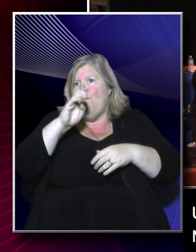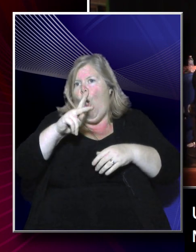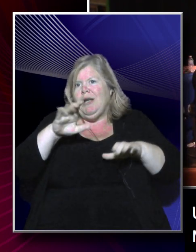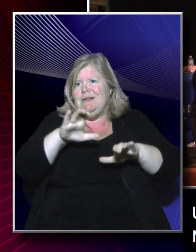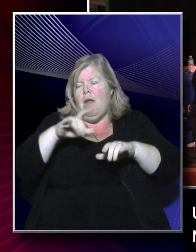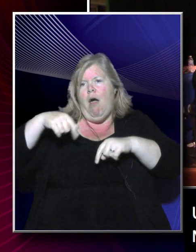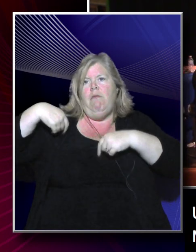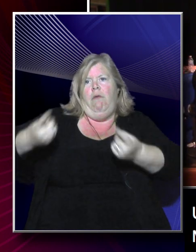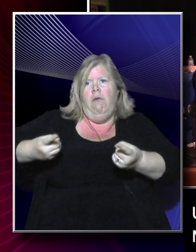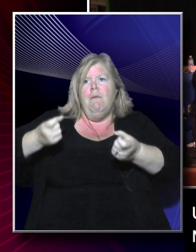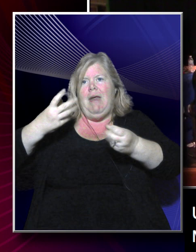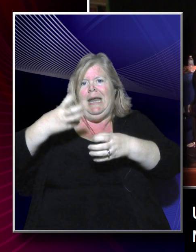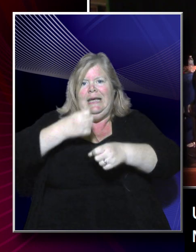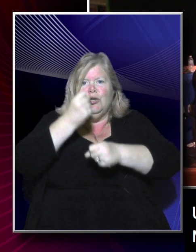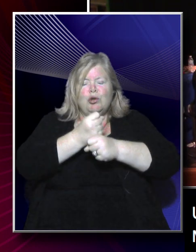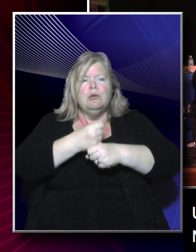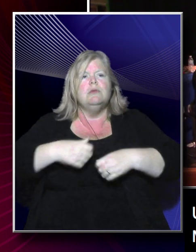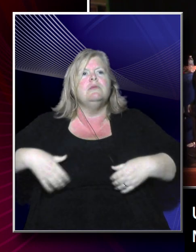years.